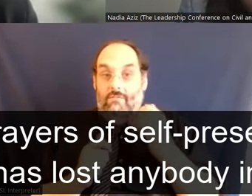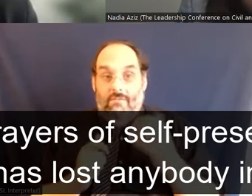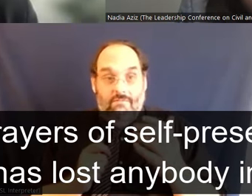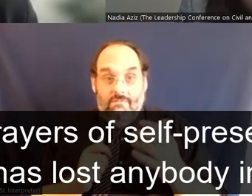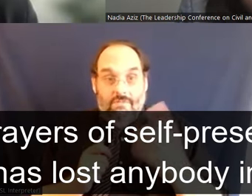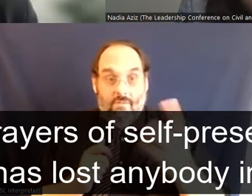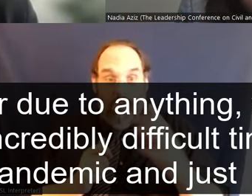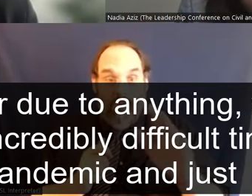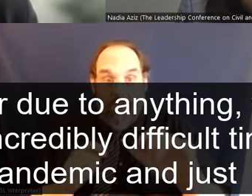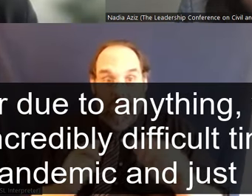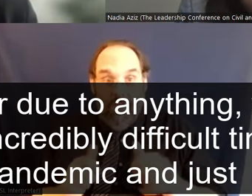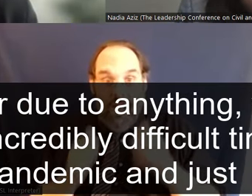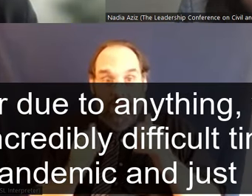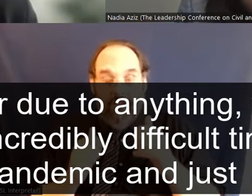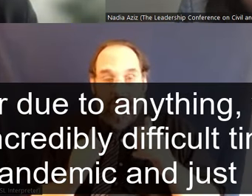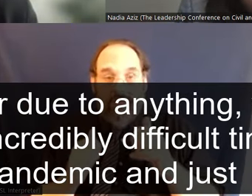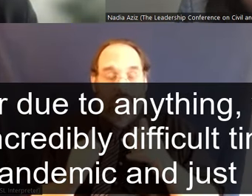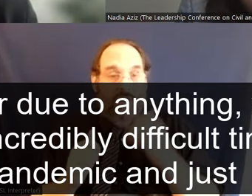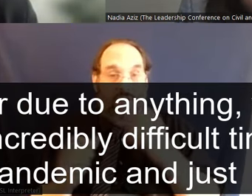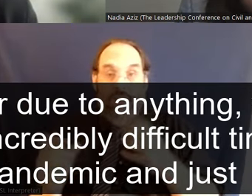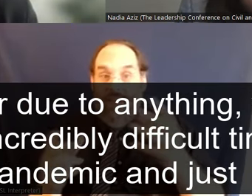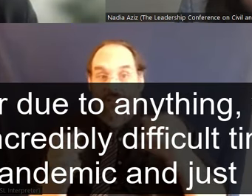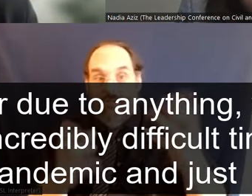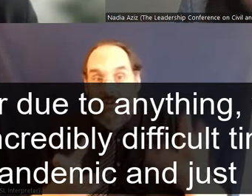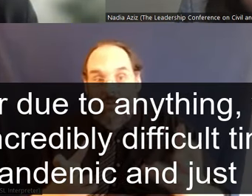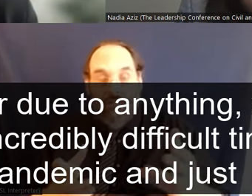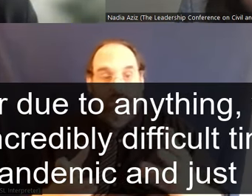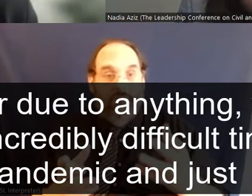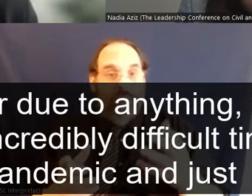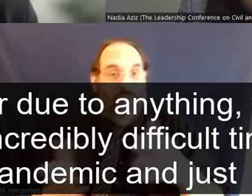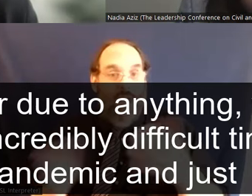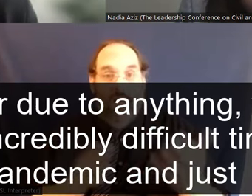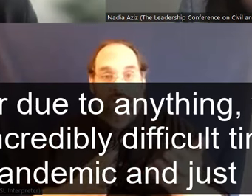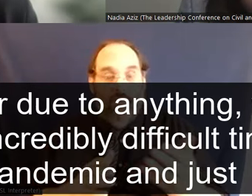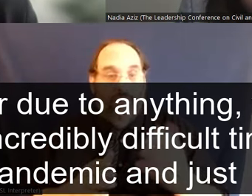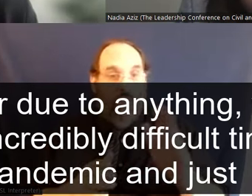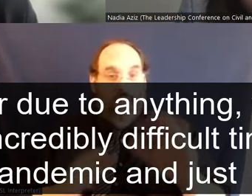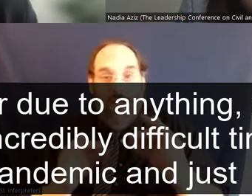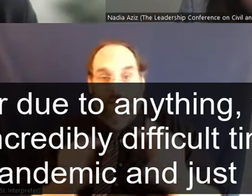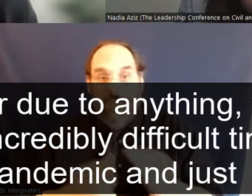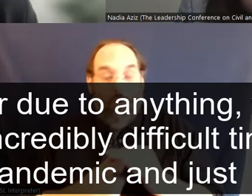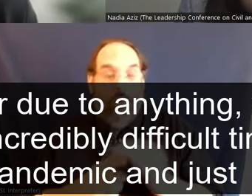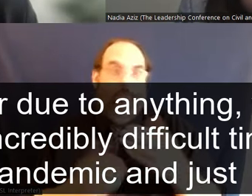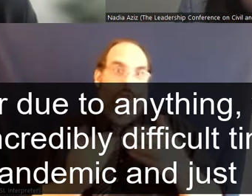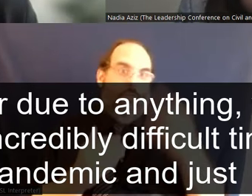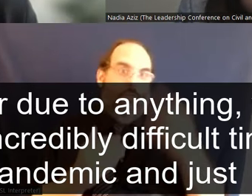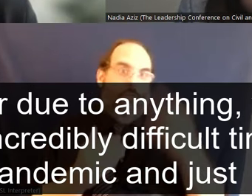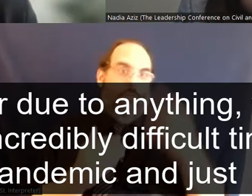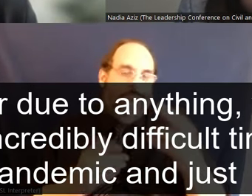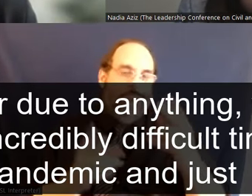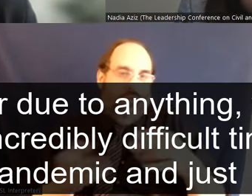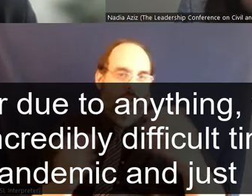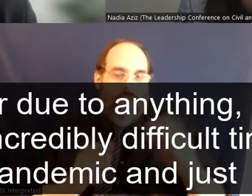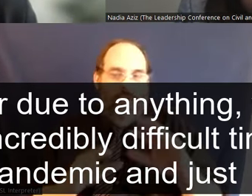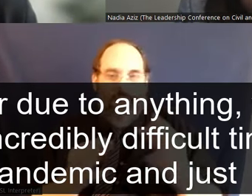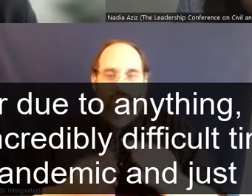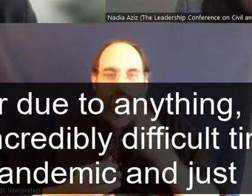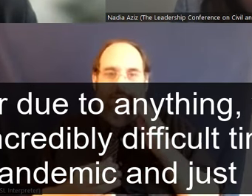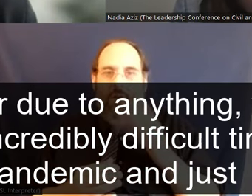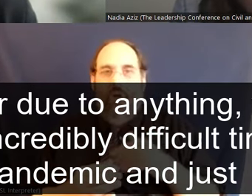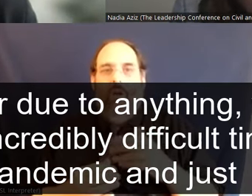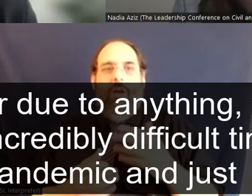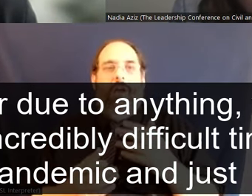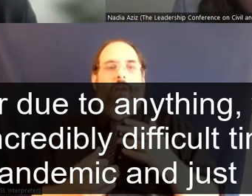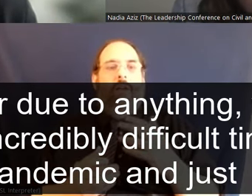in their life due to hate or due to anything, we've come out of incredibly difficult time of COVID and